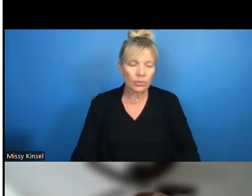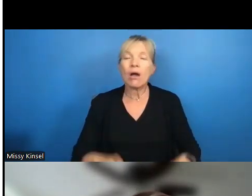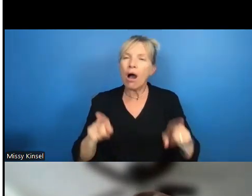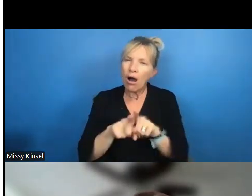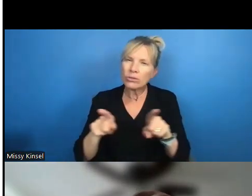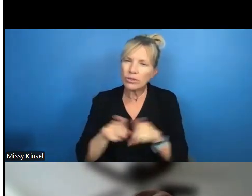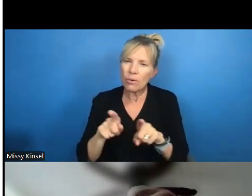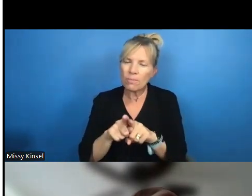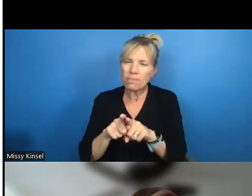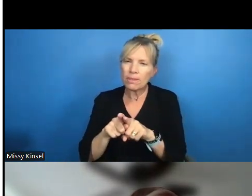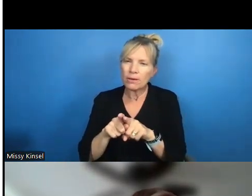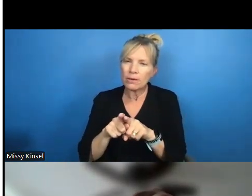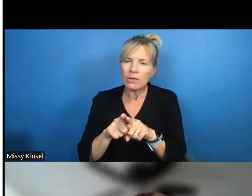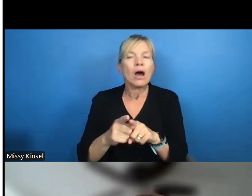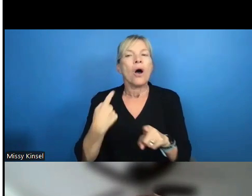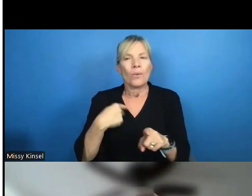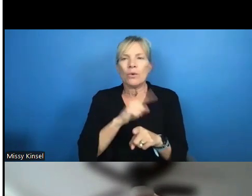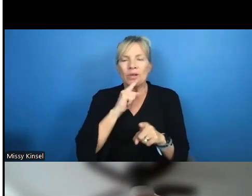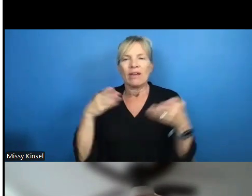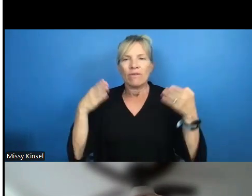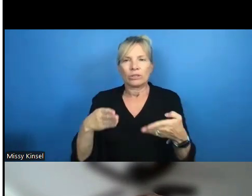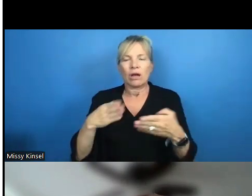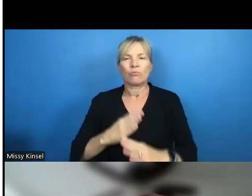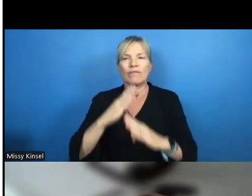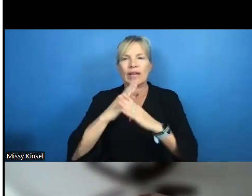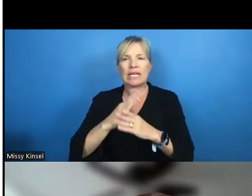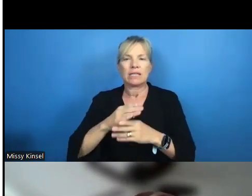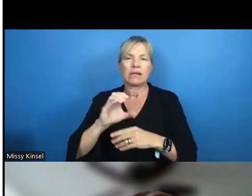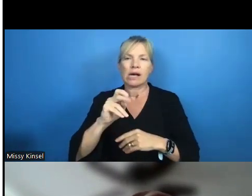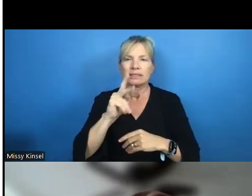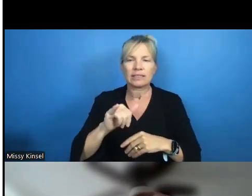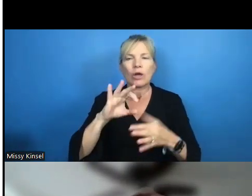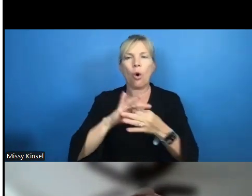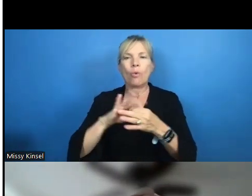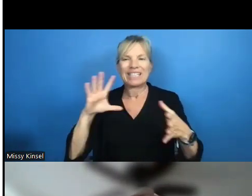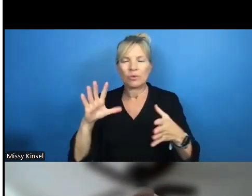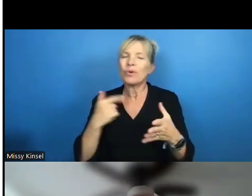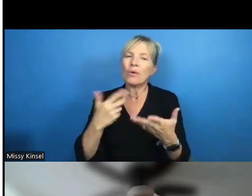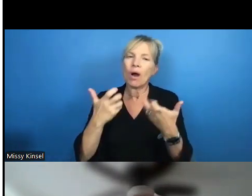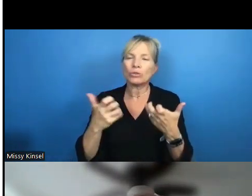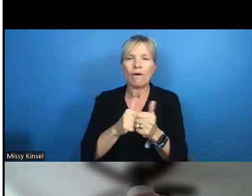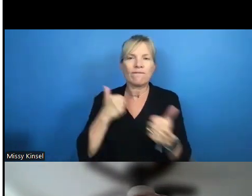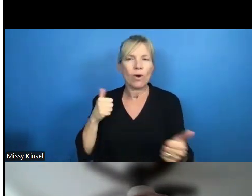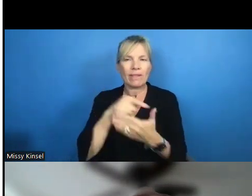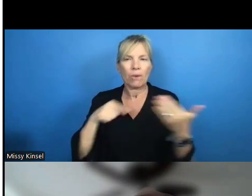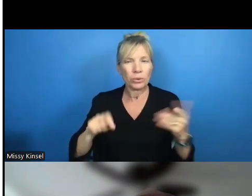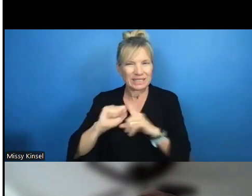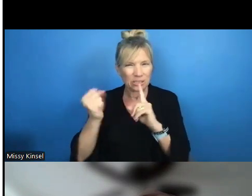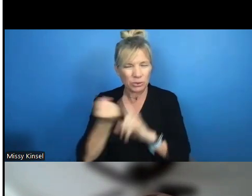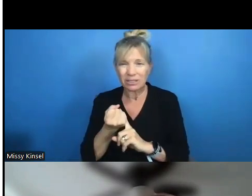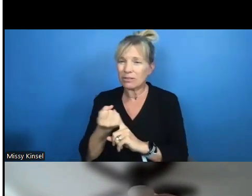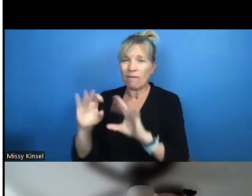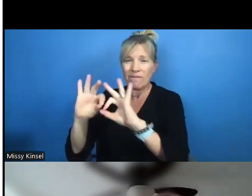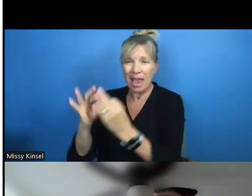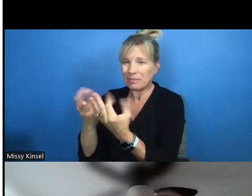also, we're really focused on preventing custody relinquishment. So really wanting to avoid those situations where